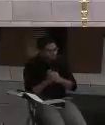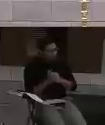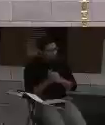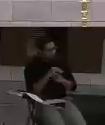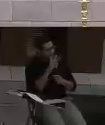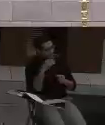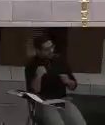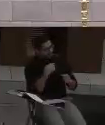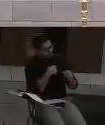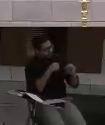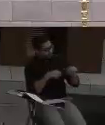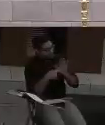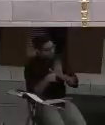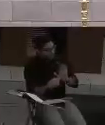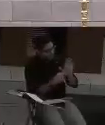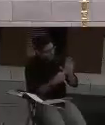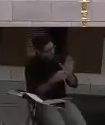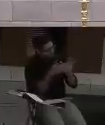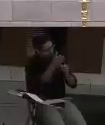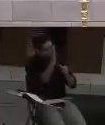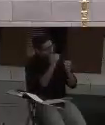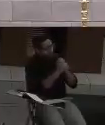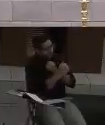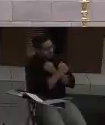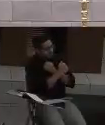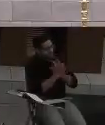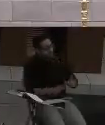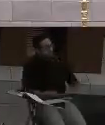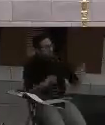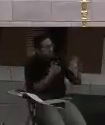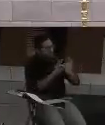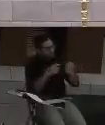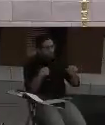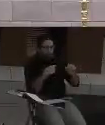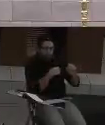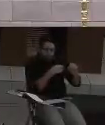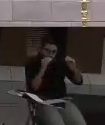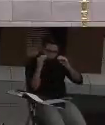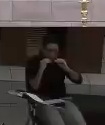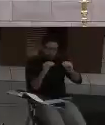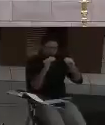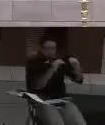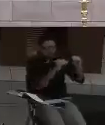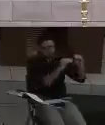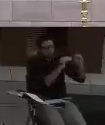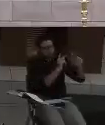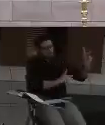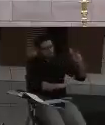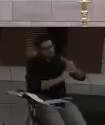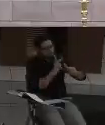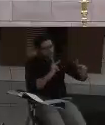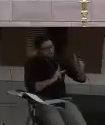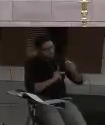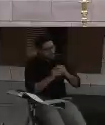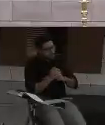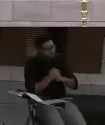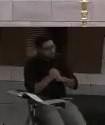his feet going? Why is his love not showing? Then there is a way.